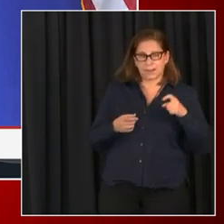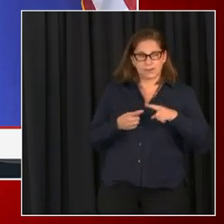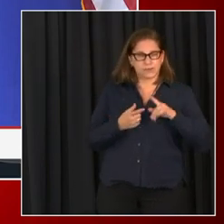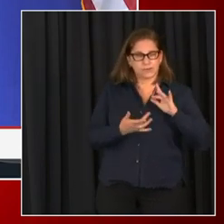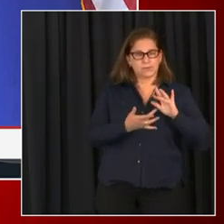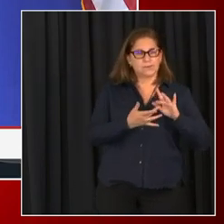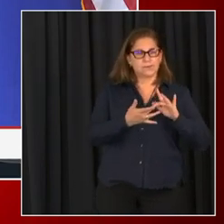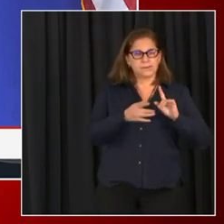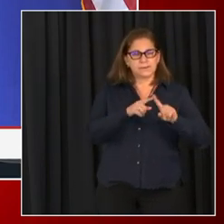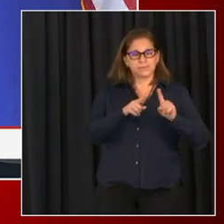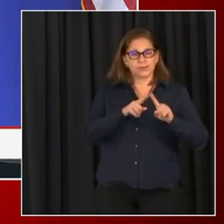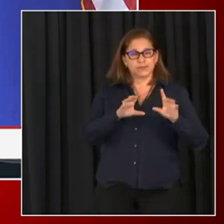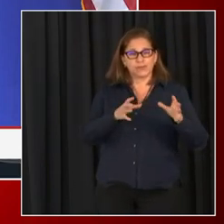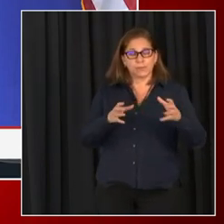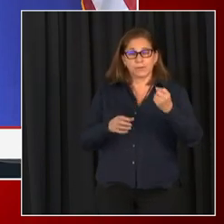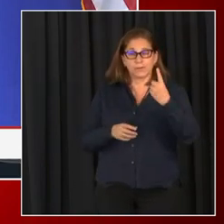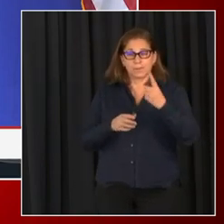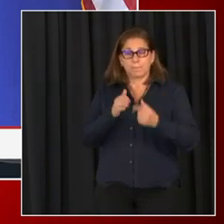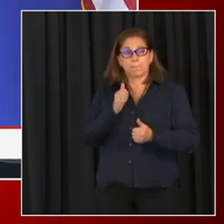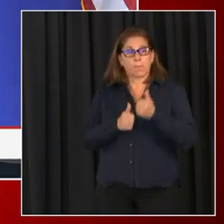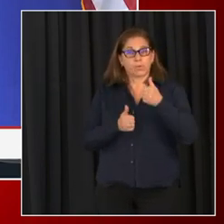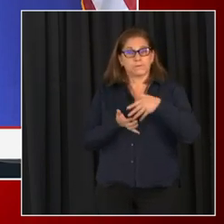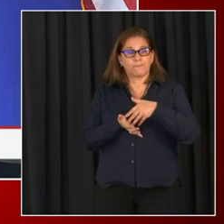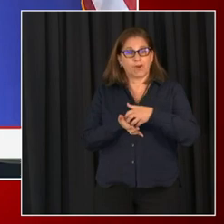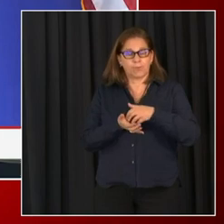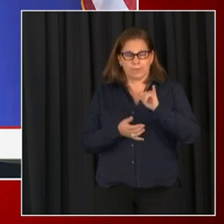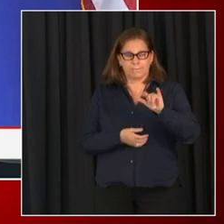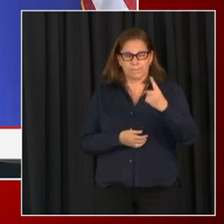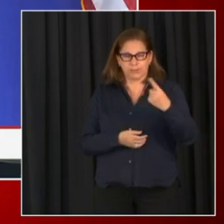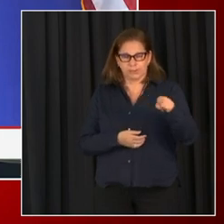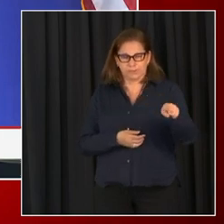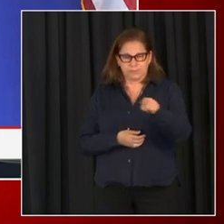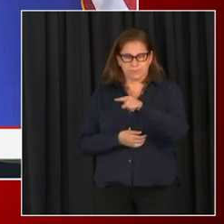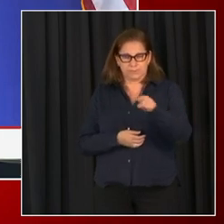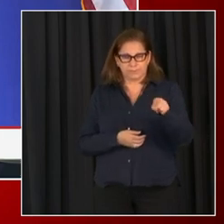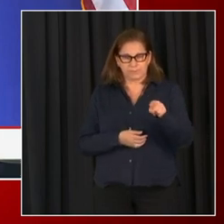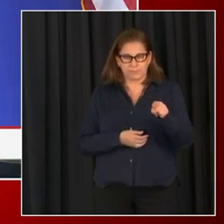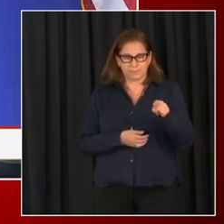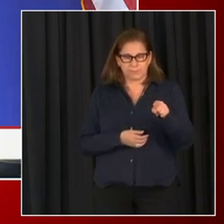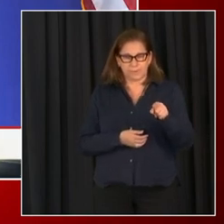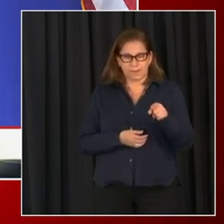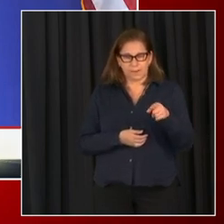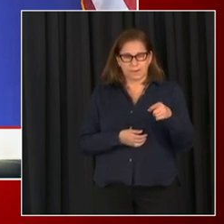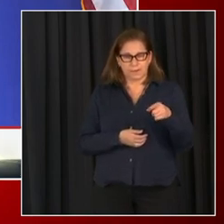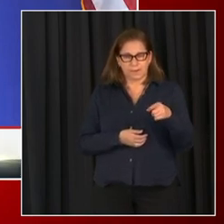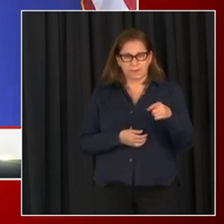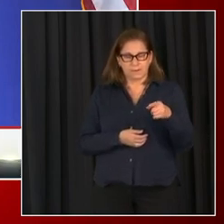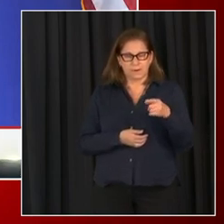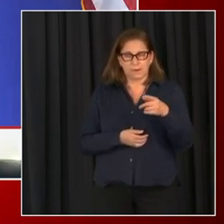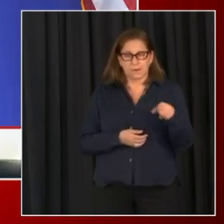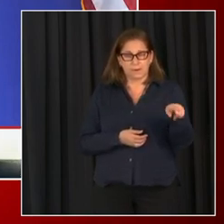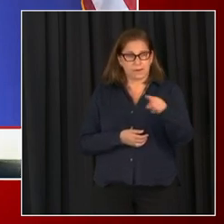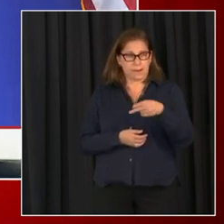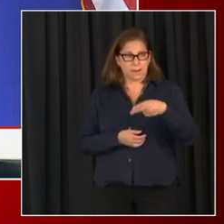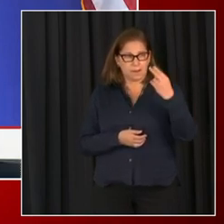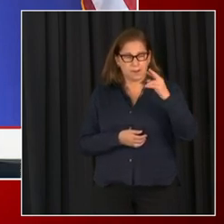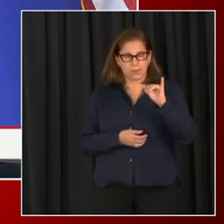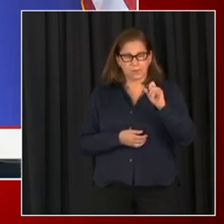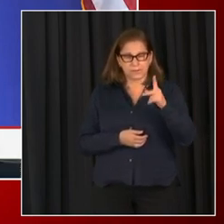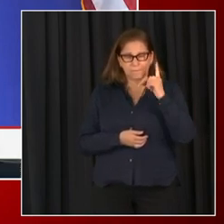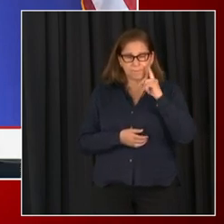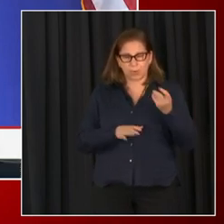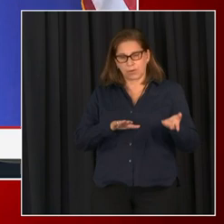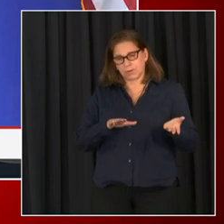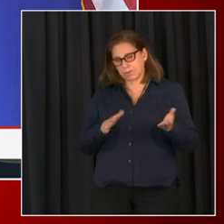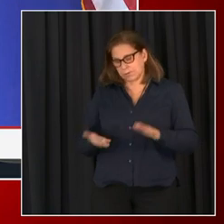most vulnerable in terms of their risk of morbidity and mortality, as well as their exposure